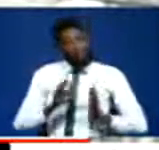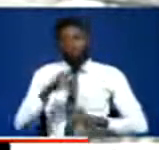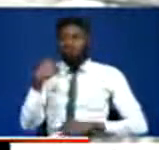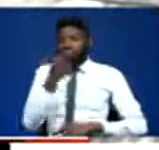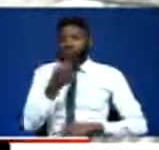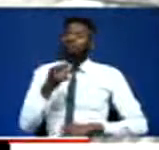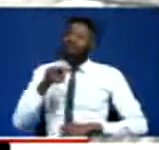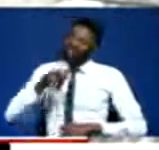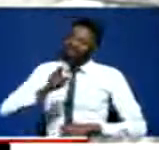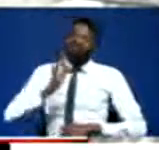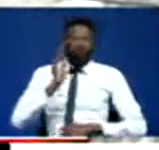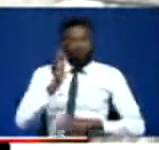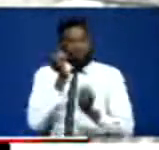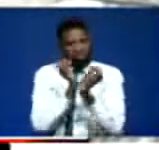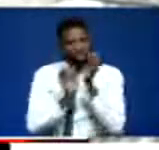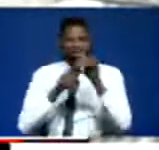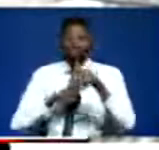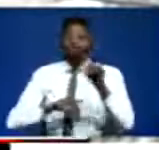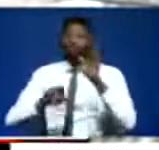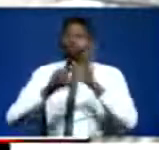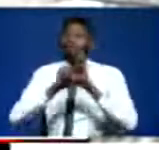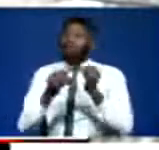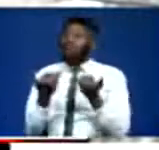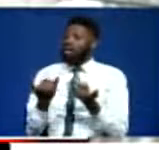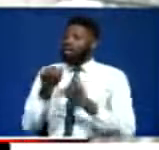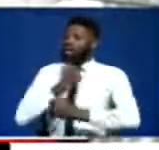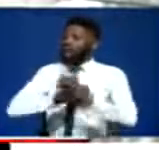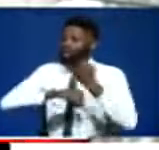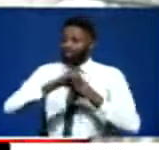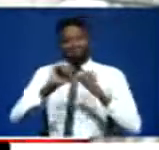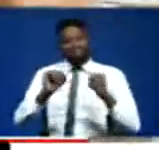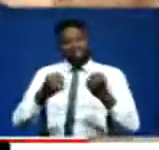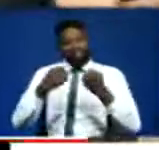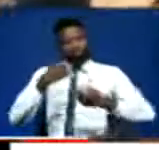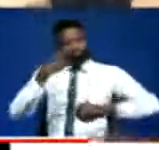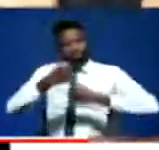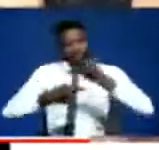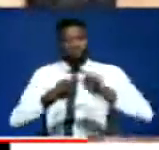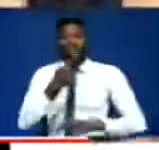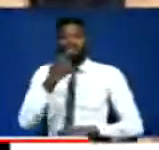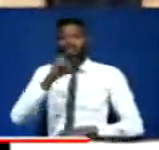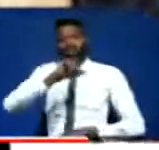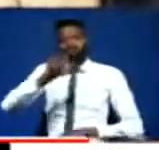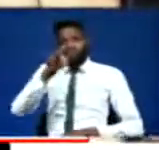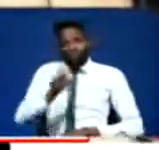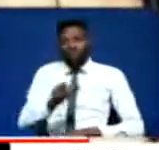law. So rescue operations are still here. Our Red Cross is here. We have the Kenya Defense Forces